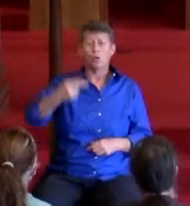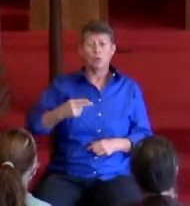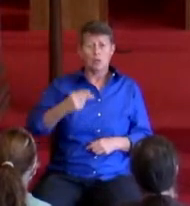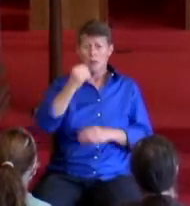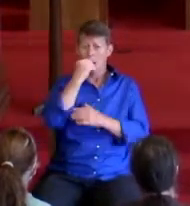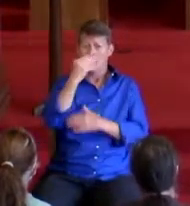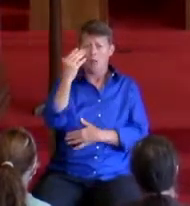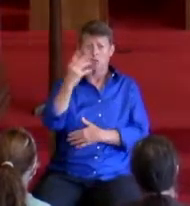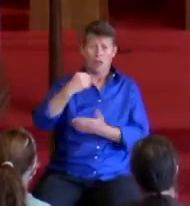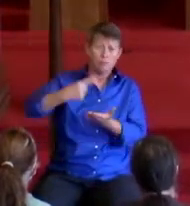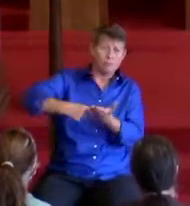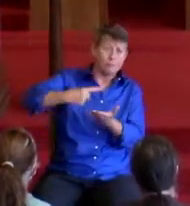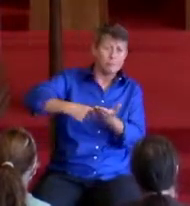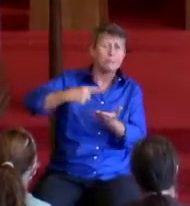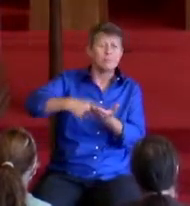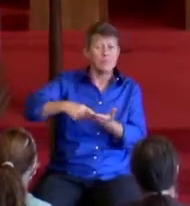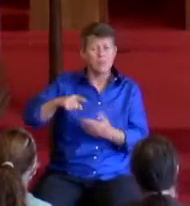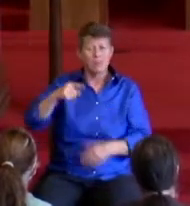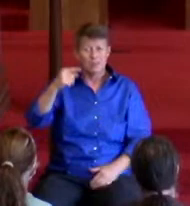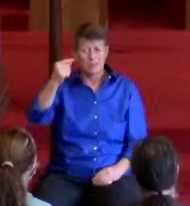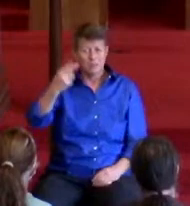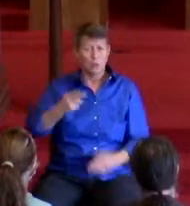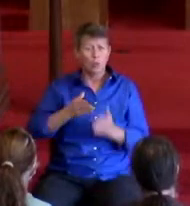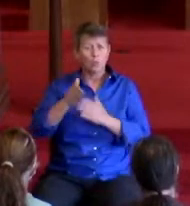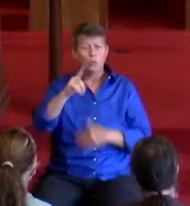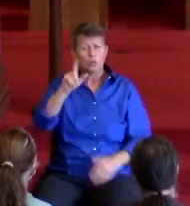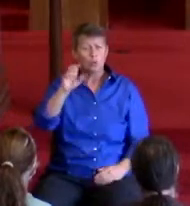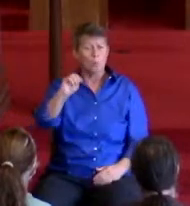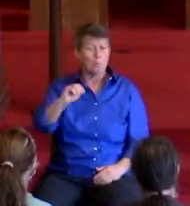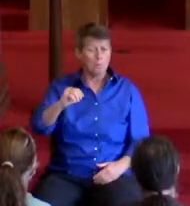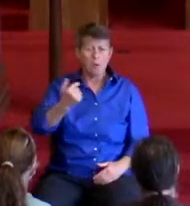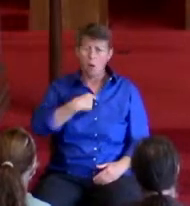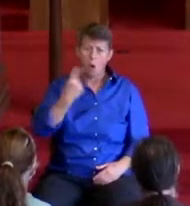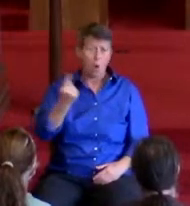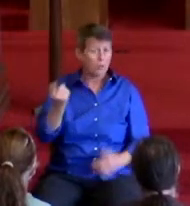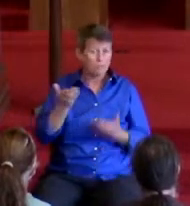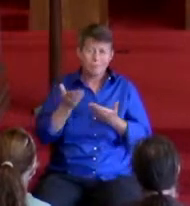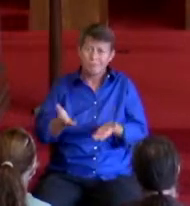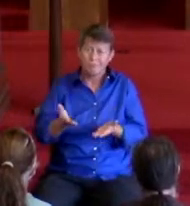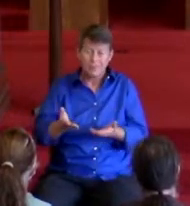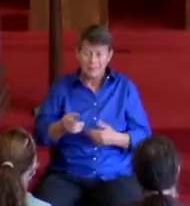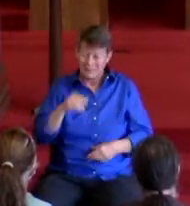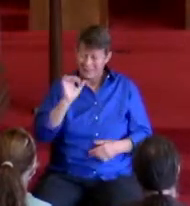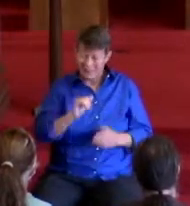lunch and a good conversation. But let me assure you, in this baffling book,